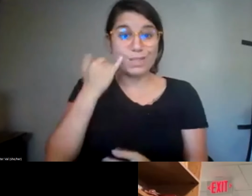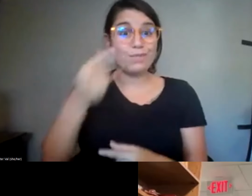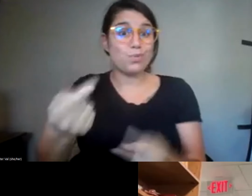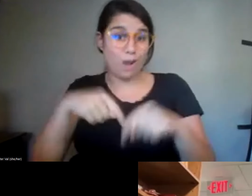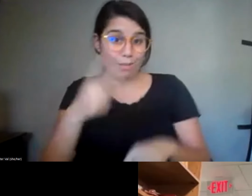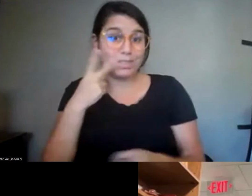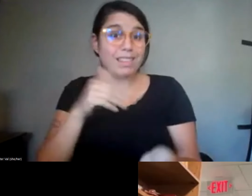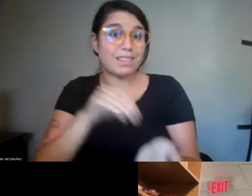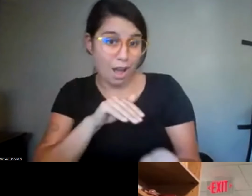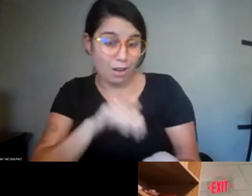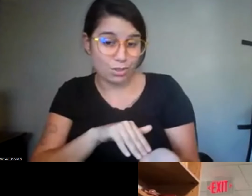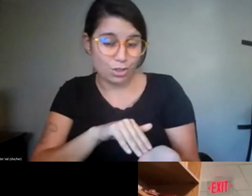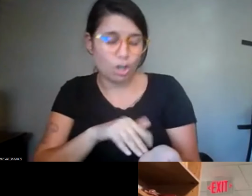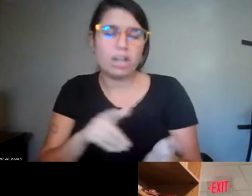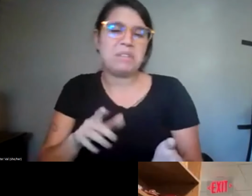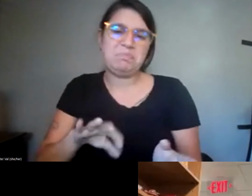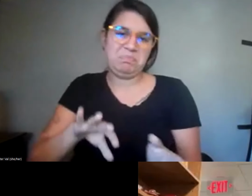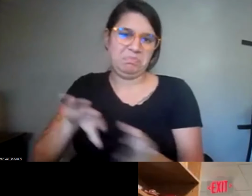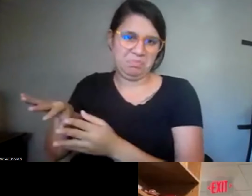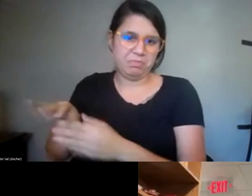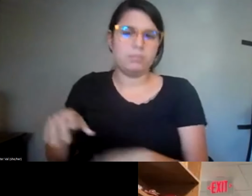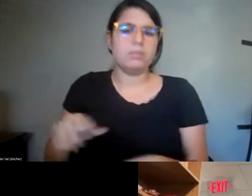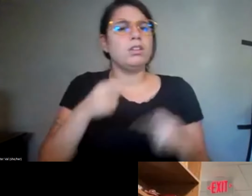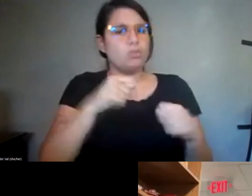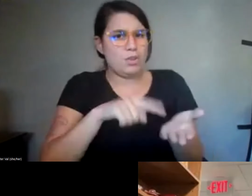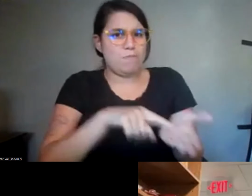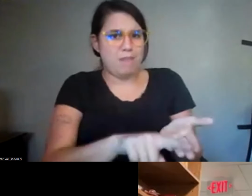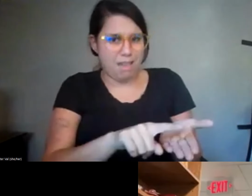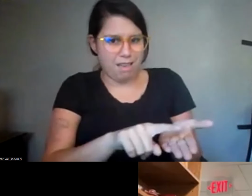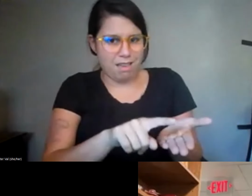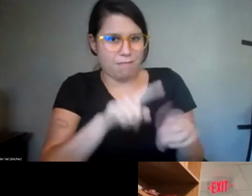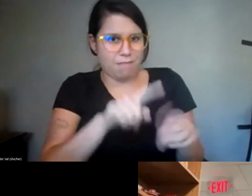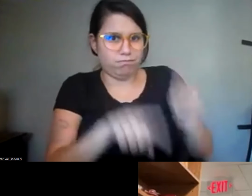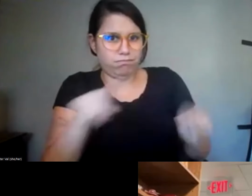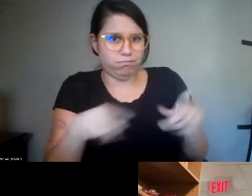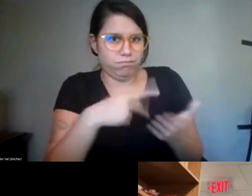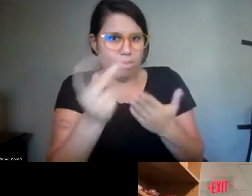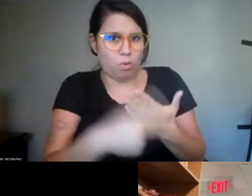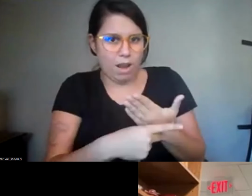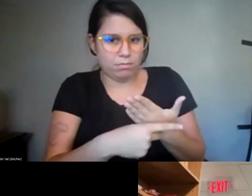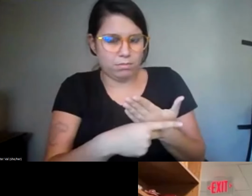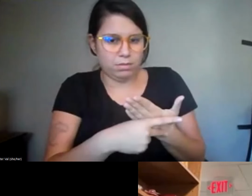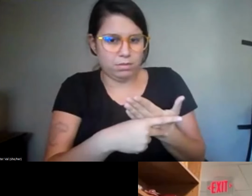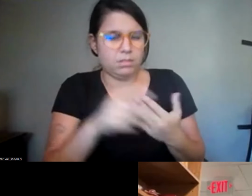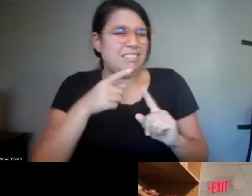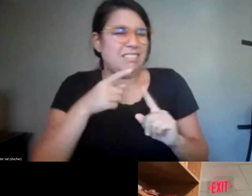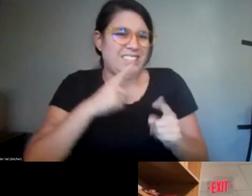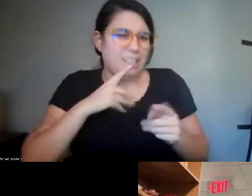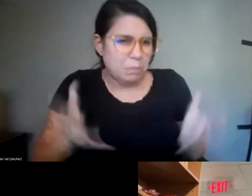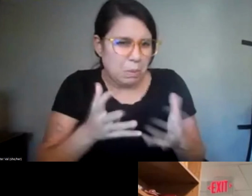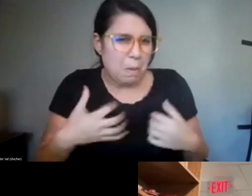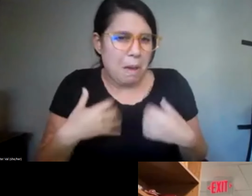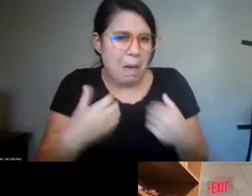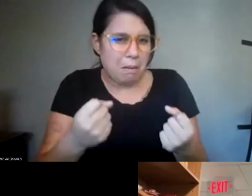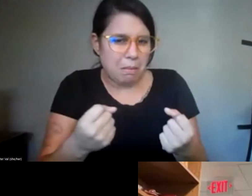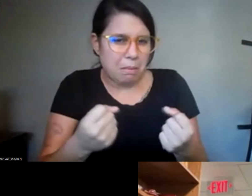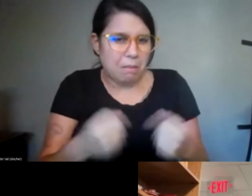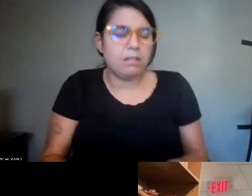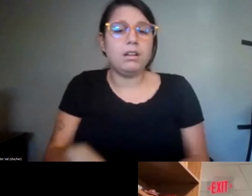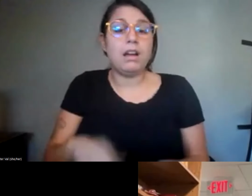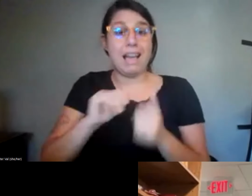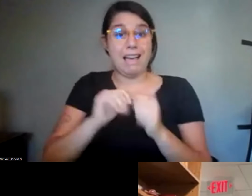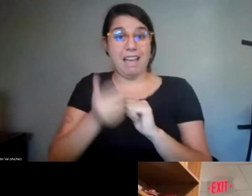the doctor, to let's try to pay for and fund a variety of programs, which is really more about promoting health and wellness. How that's going to